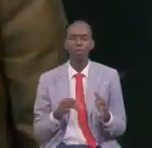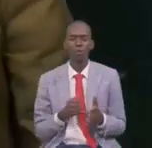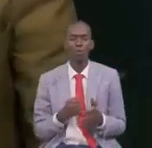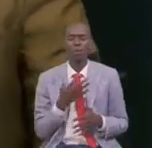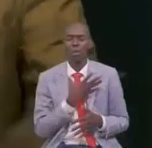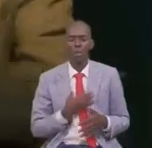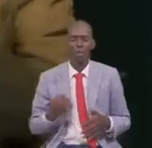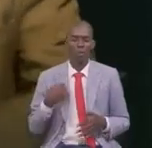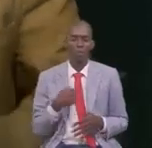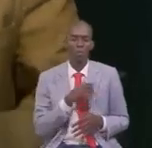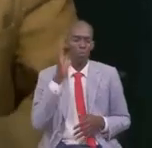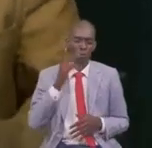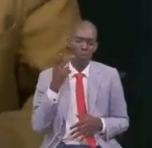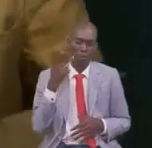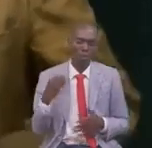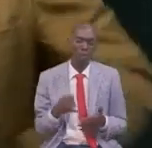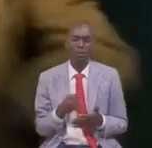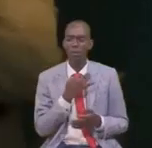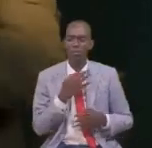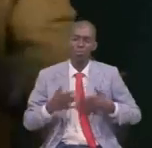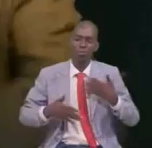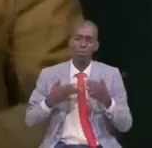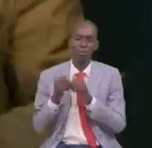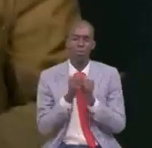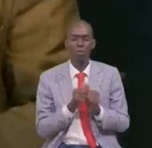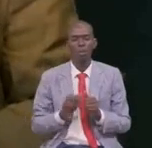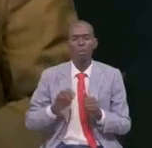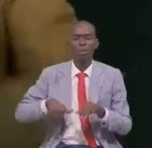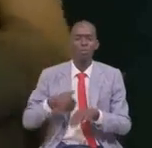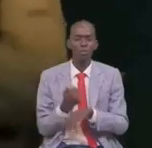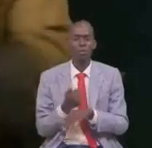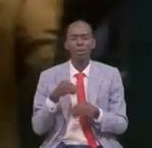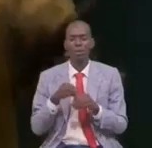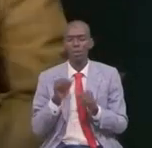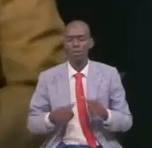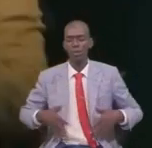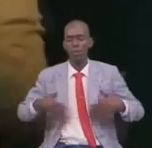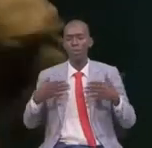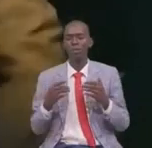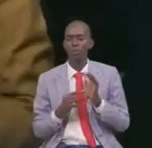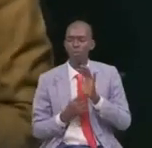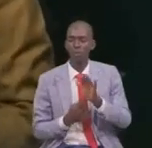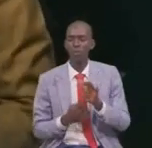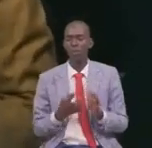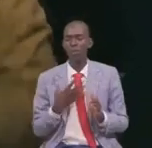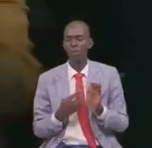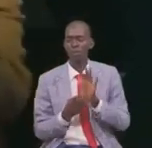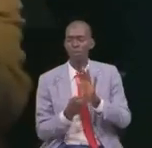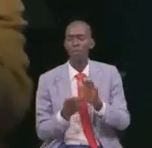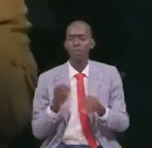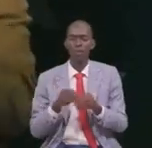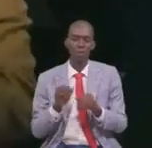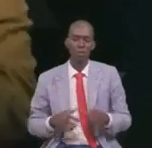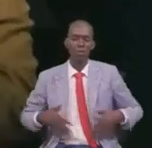we'll see it and we'll rejoice together. Confirmation in every life. Manifestation, demonstration in